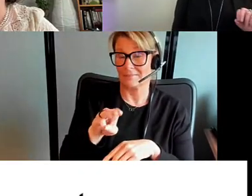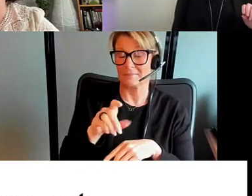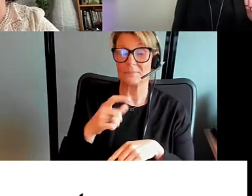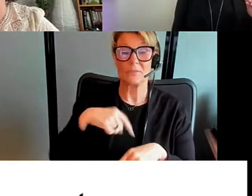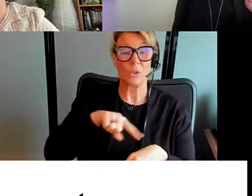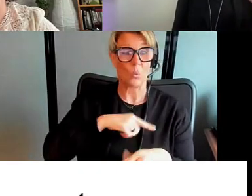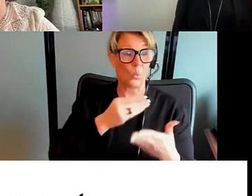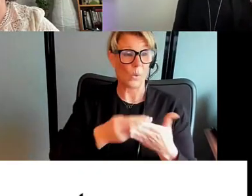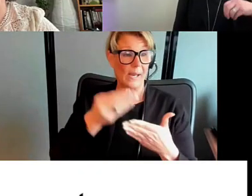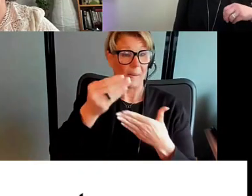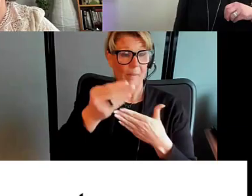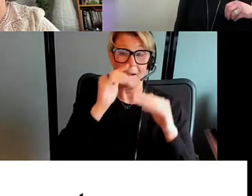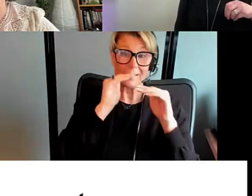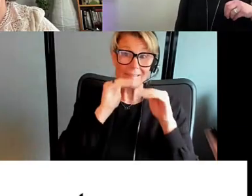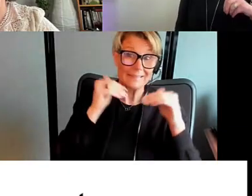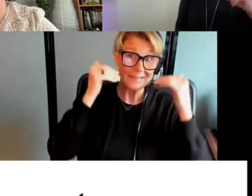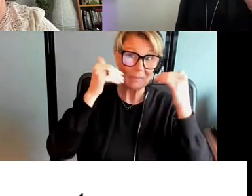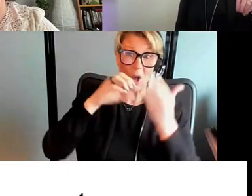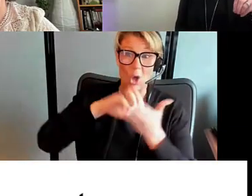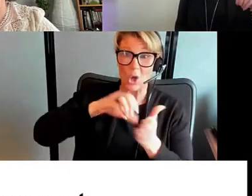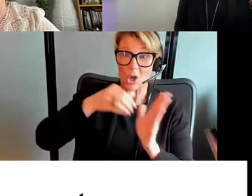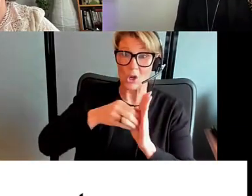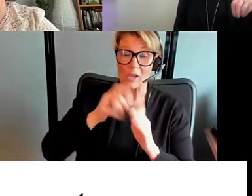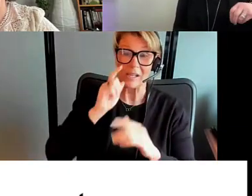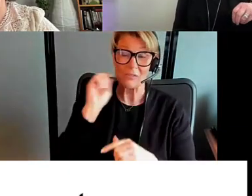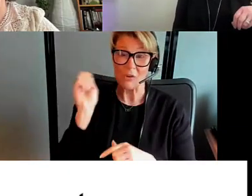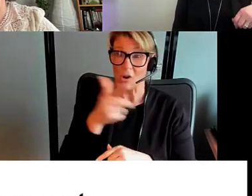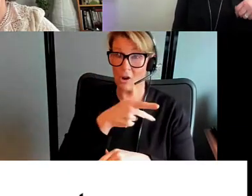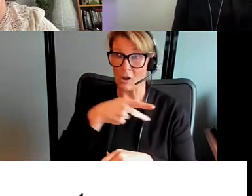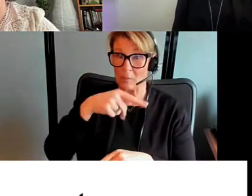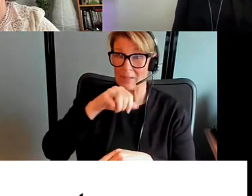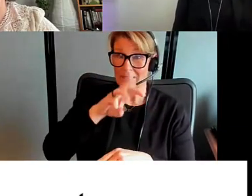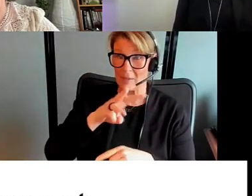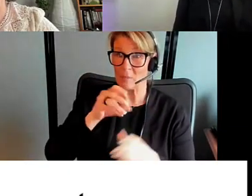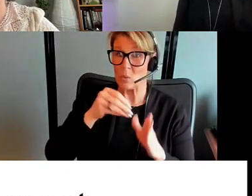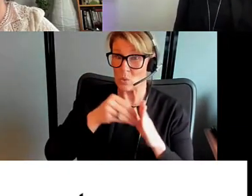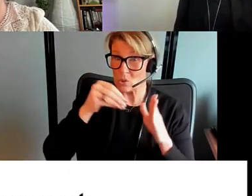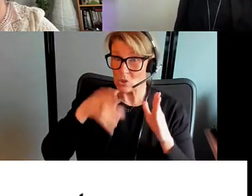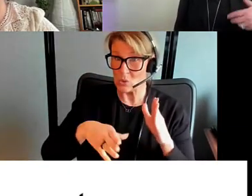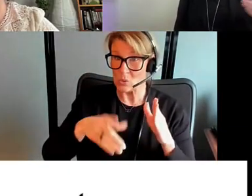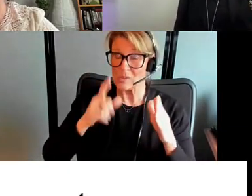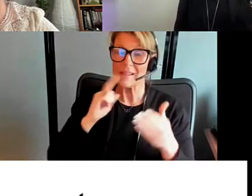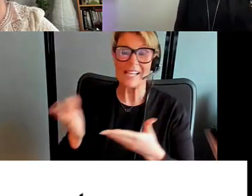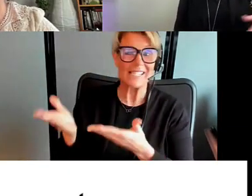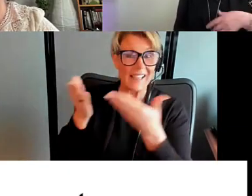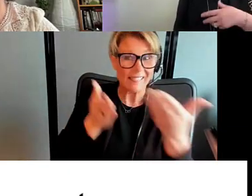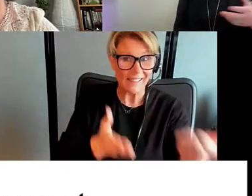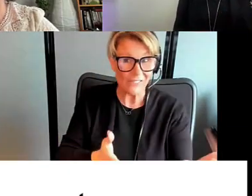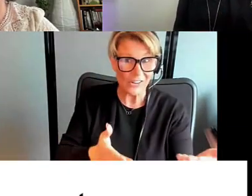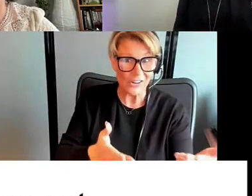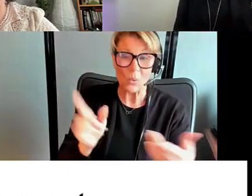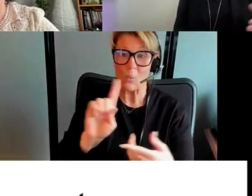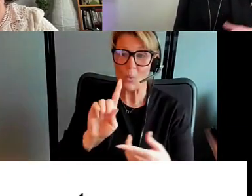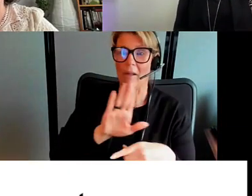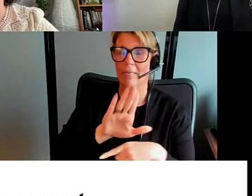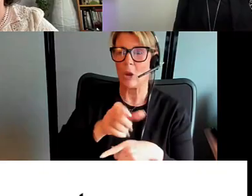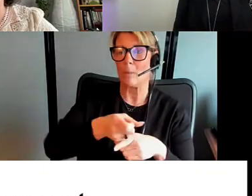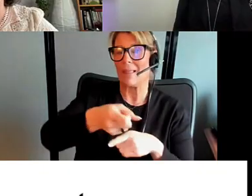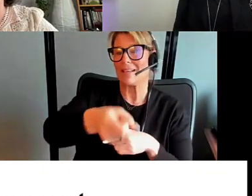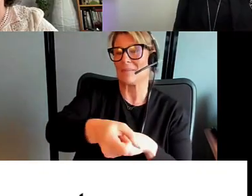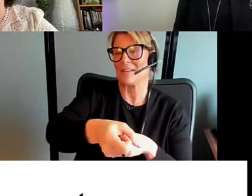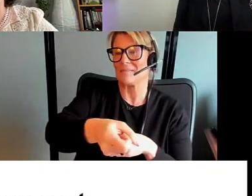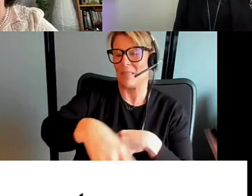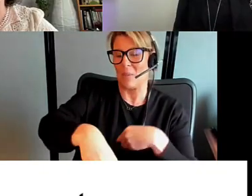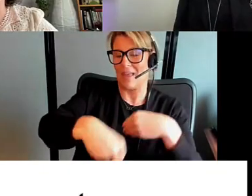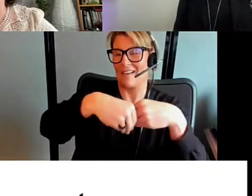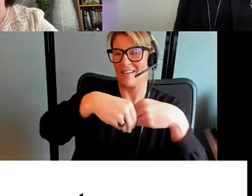for our PSW students and preceptors, and we got them delivered for their placement with a thank you note.